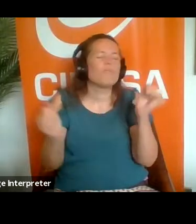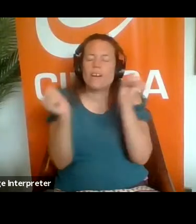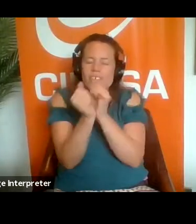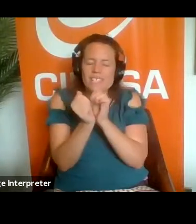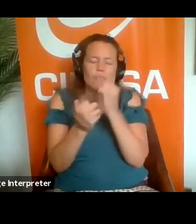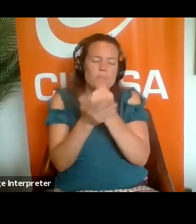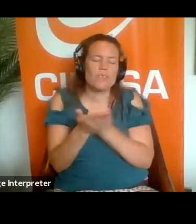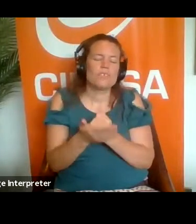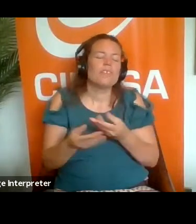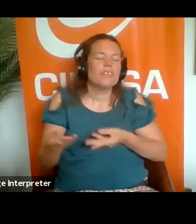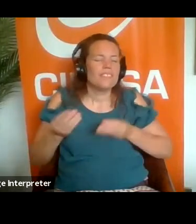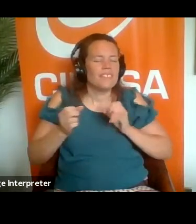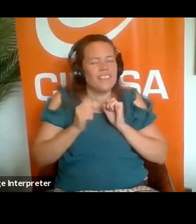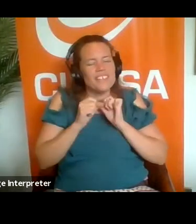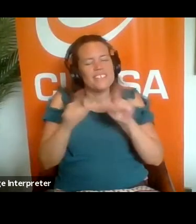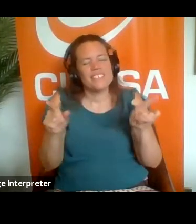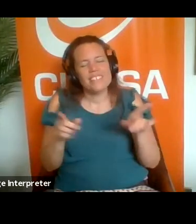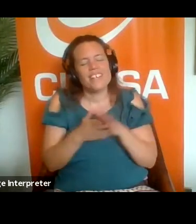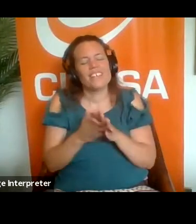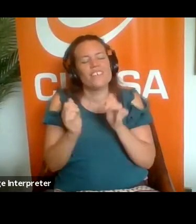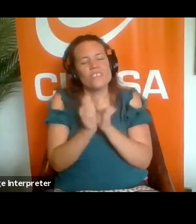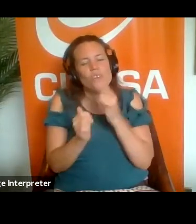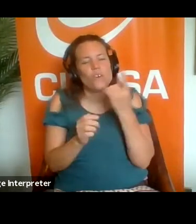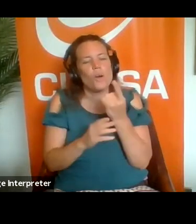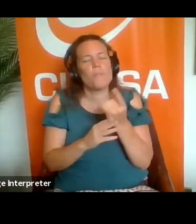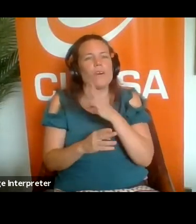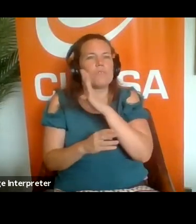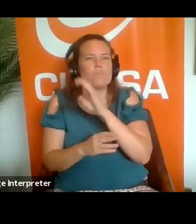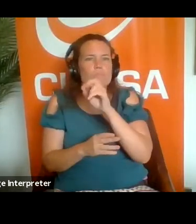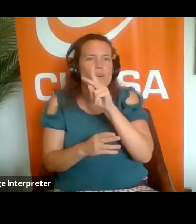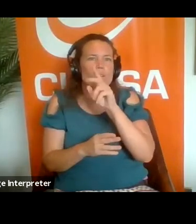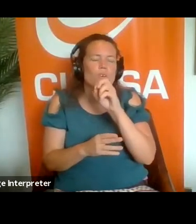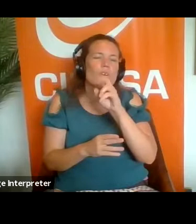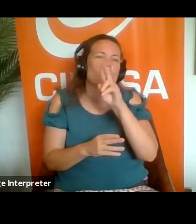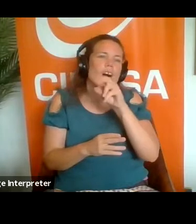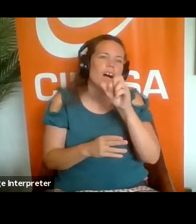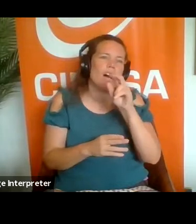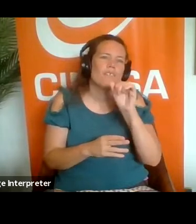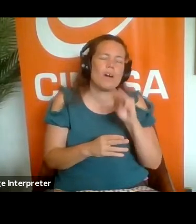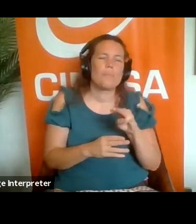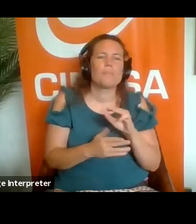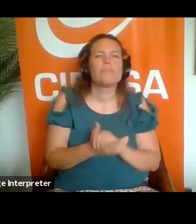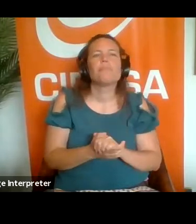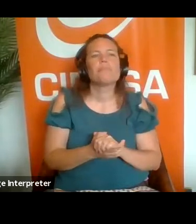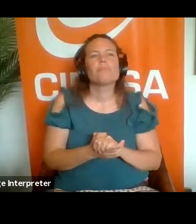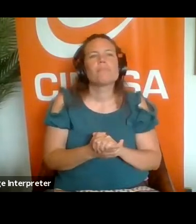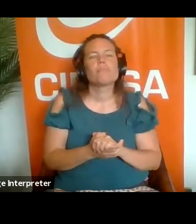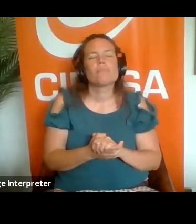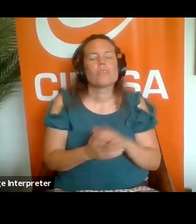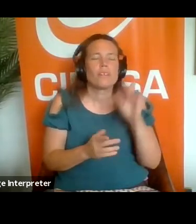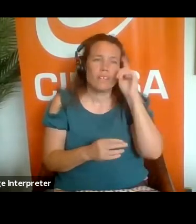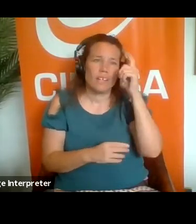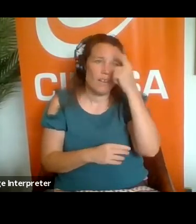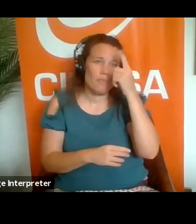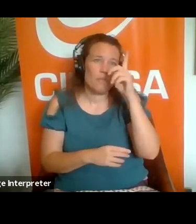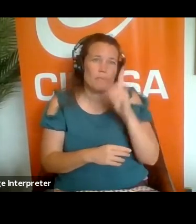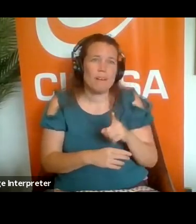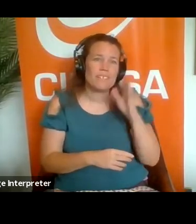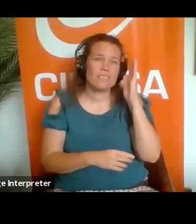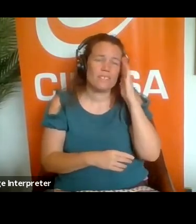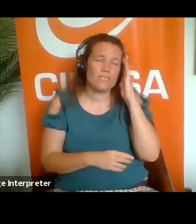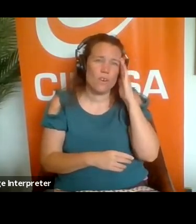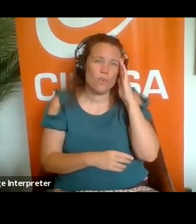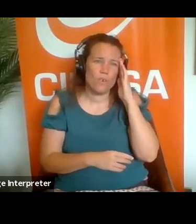then they've been sentenced to, I think, 10 years in jail. Governments need to know most of